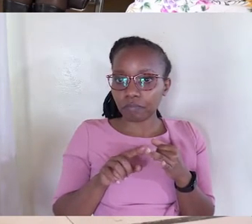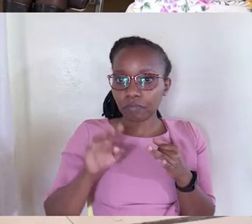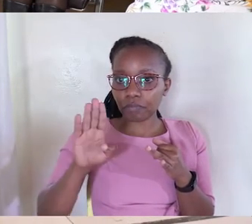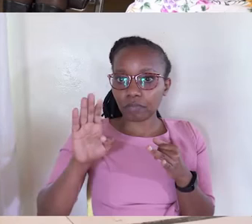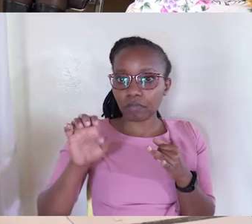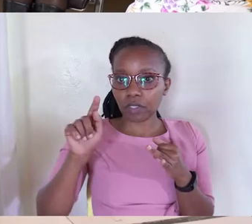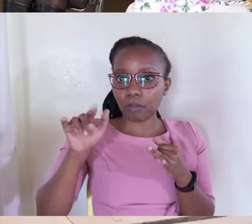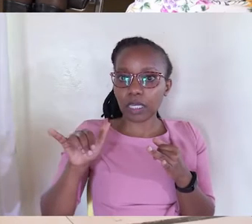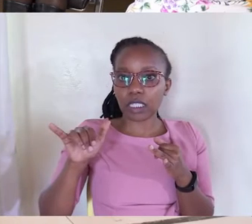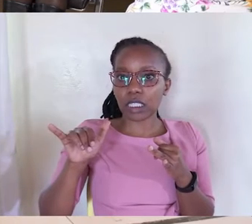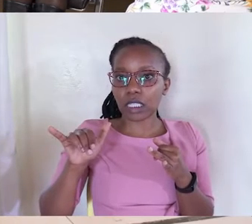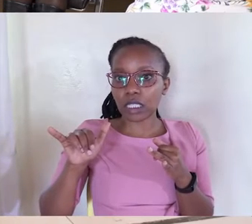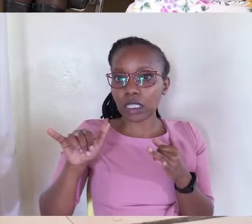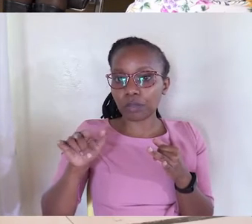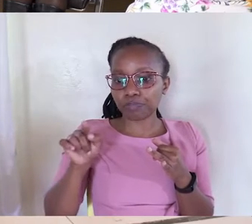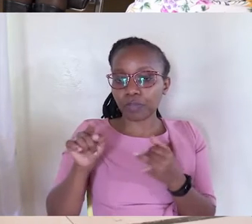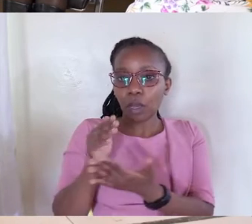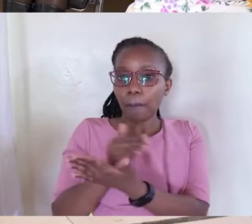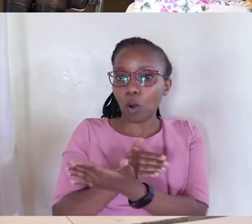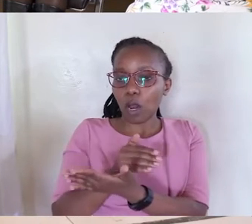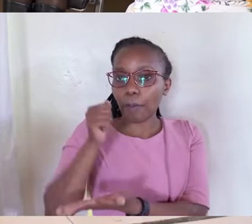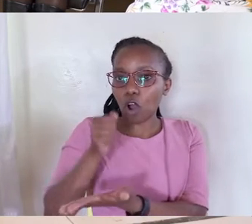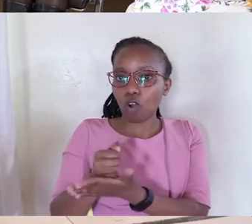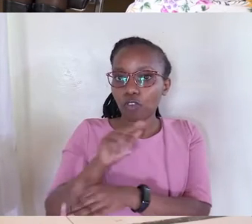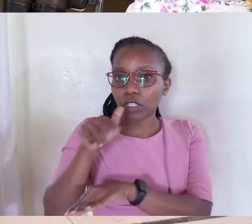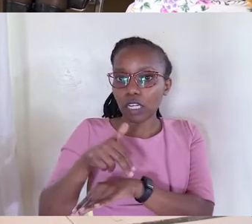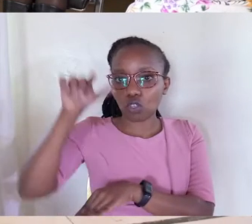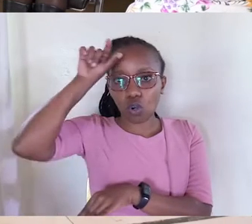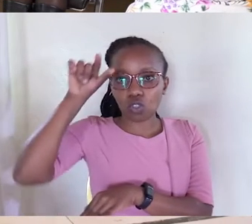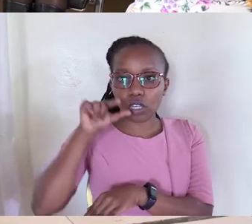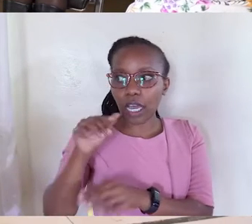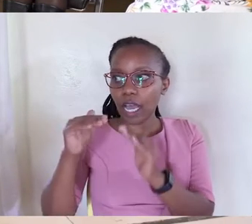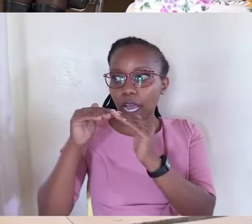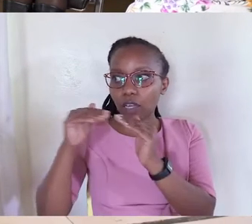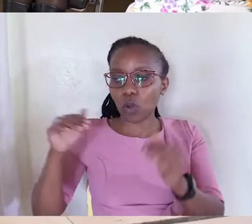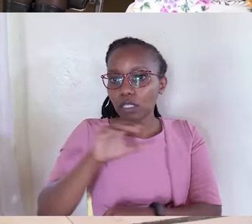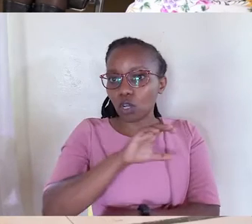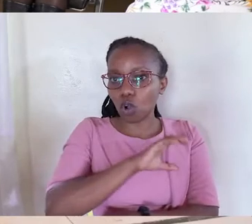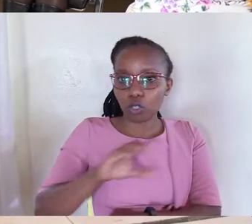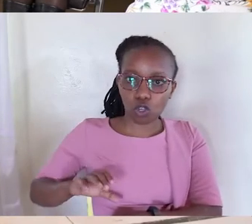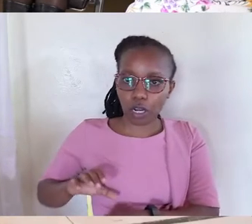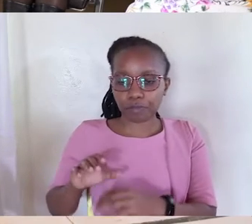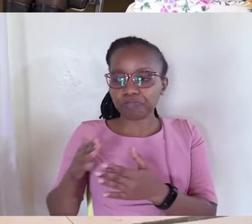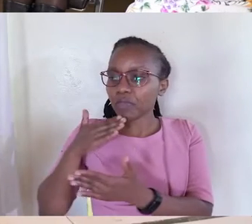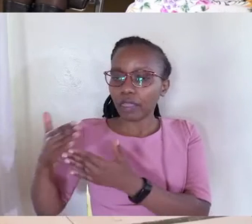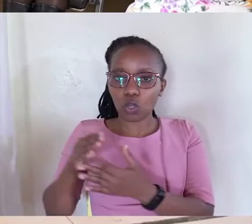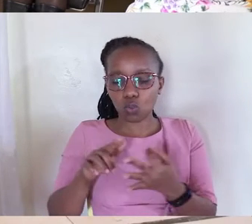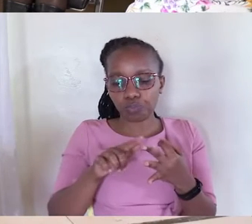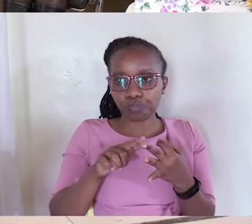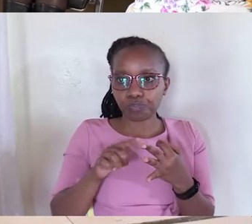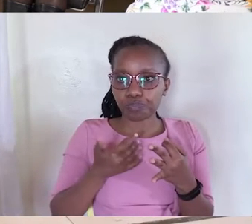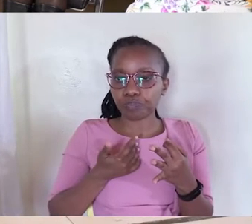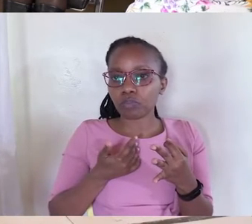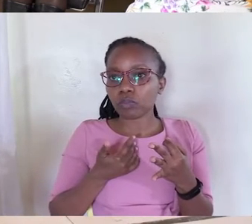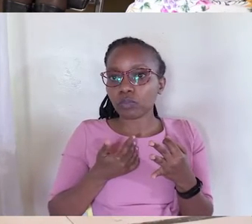Betty Mulamba. Ms. Betty is the Program Officer, National Gender and Equality Commission. Thank you, Betty. Then we